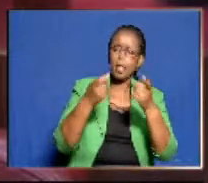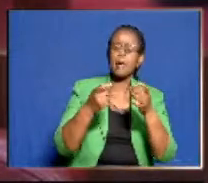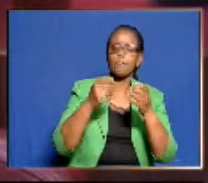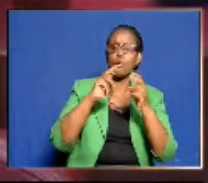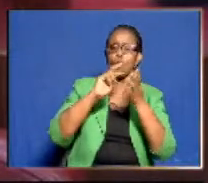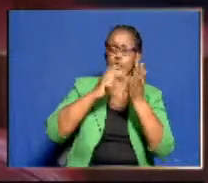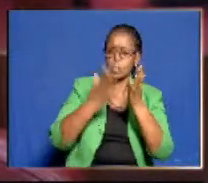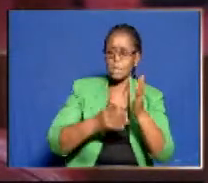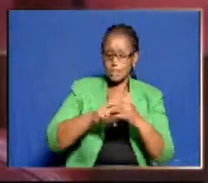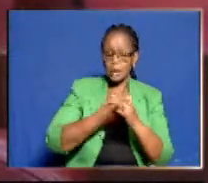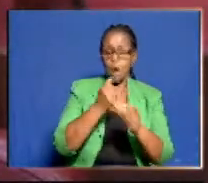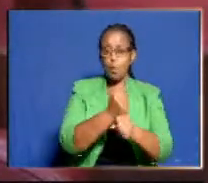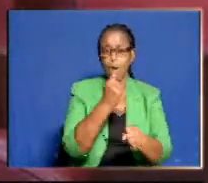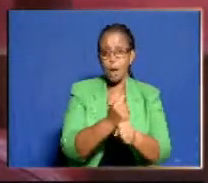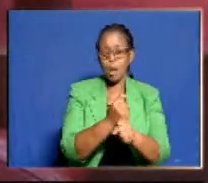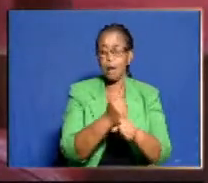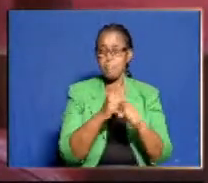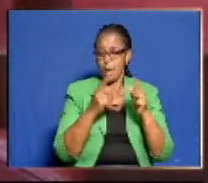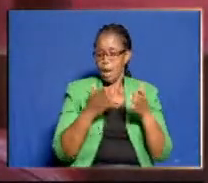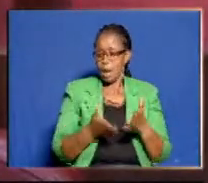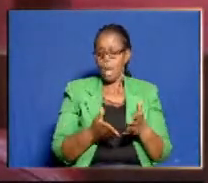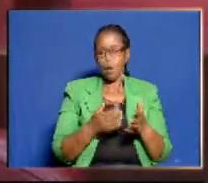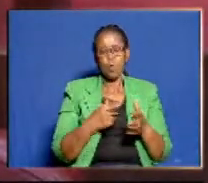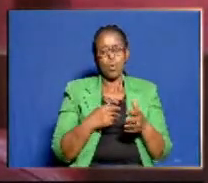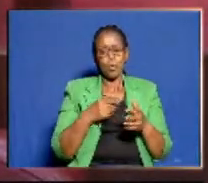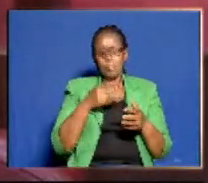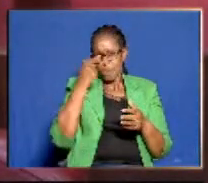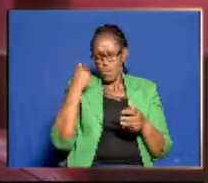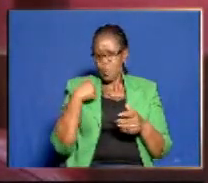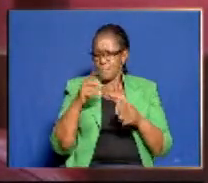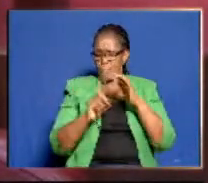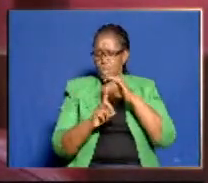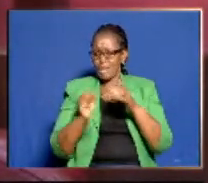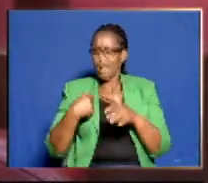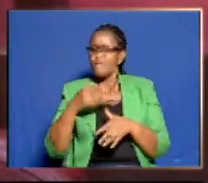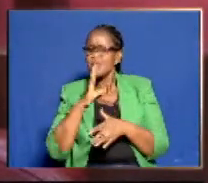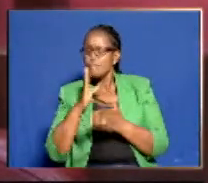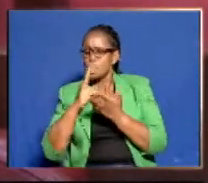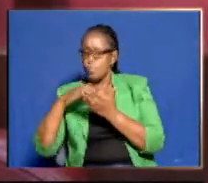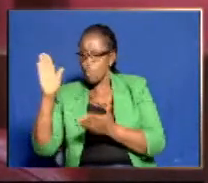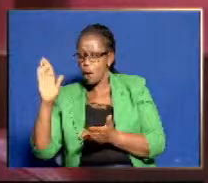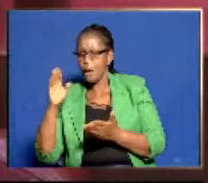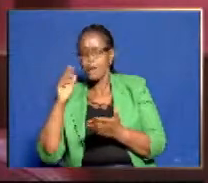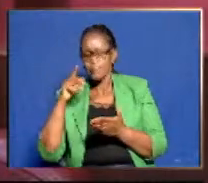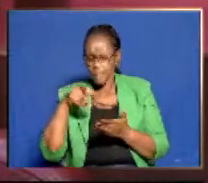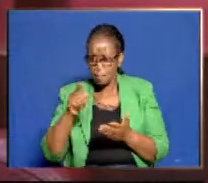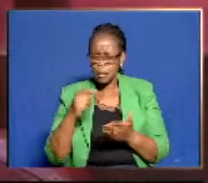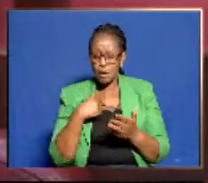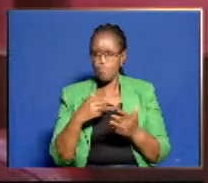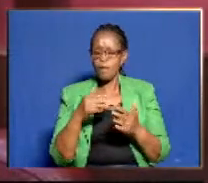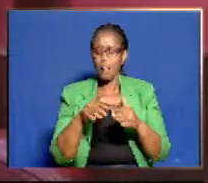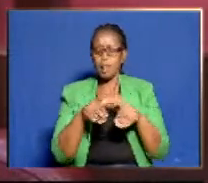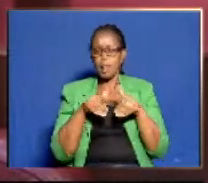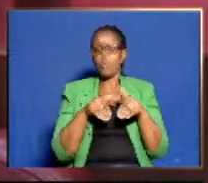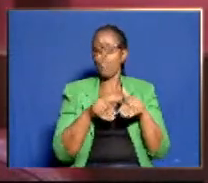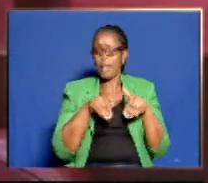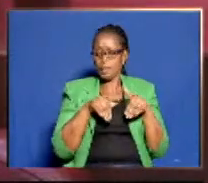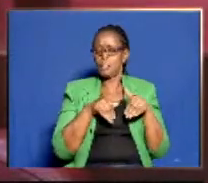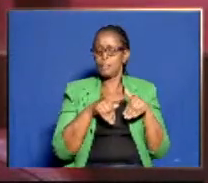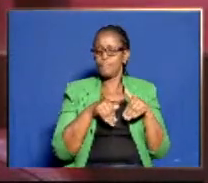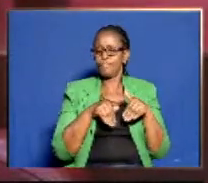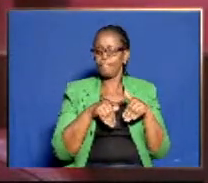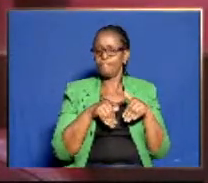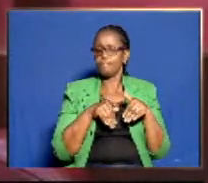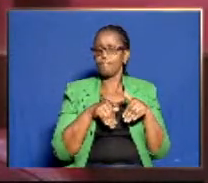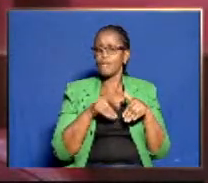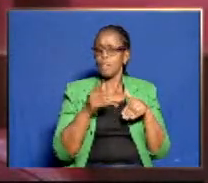the ministry is taking its time. And they have indicated that they would want to reduce the